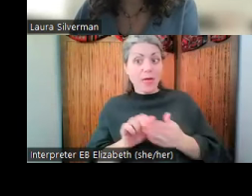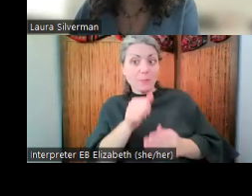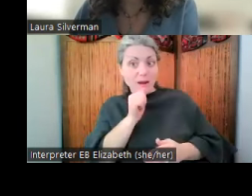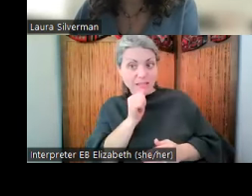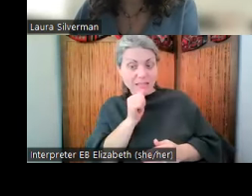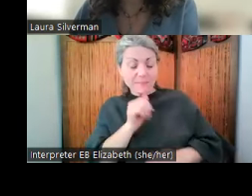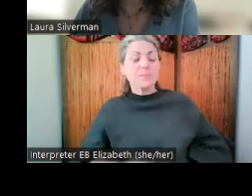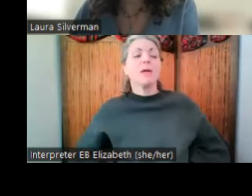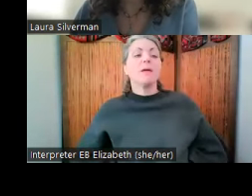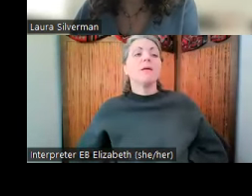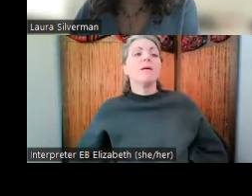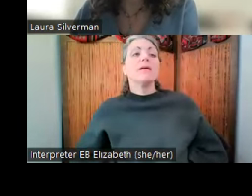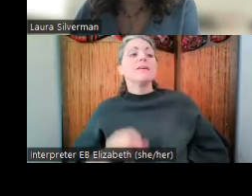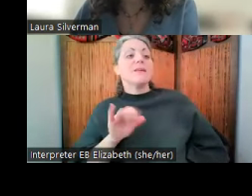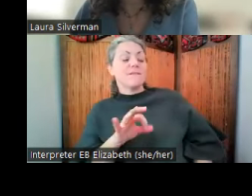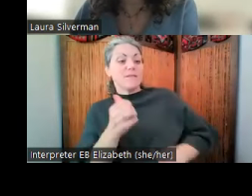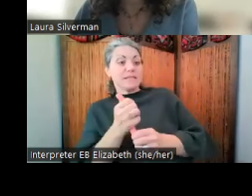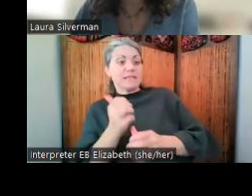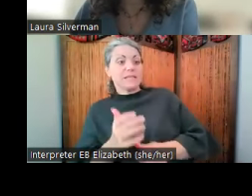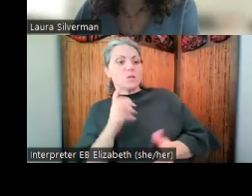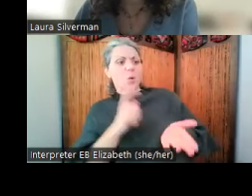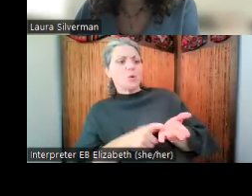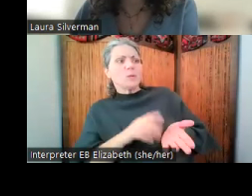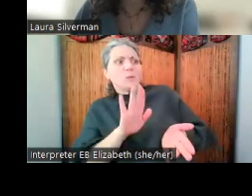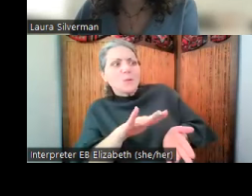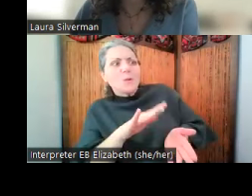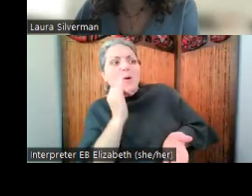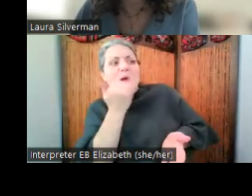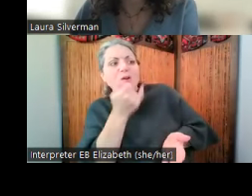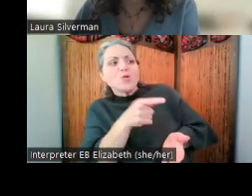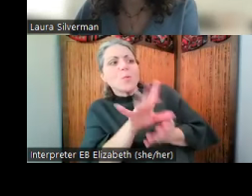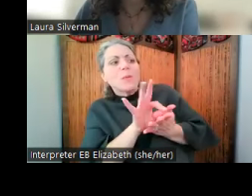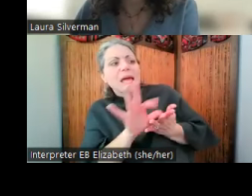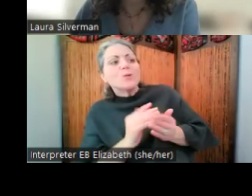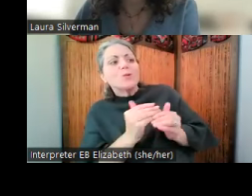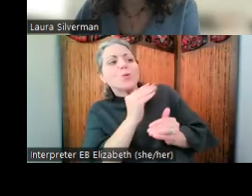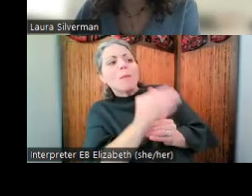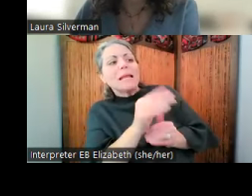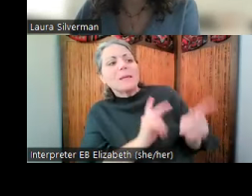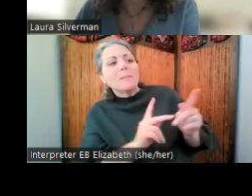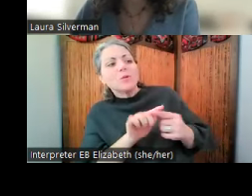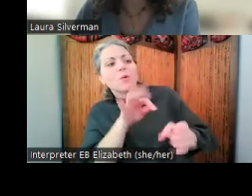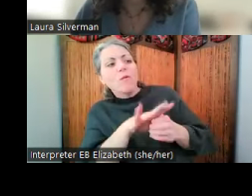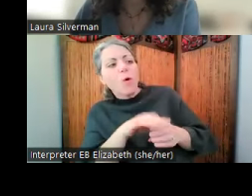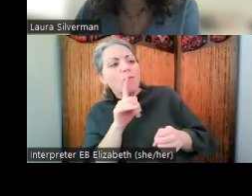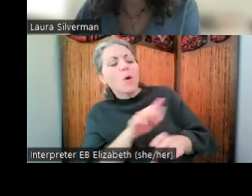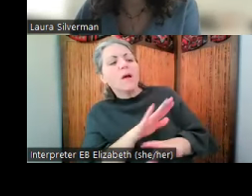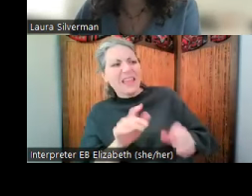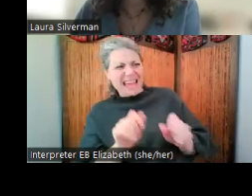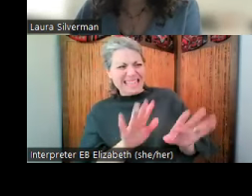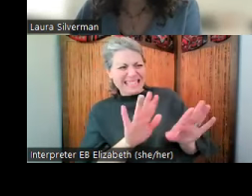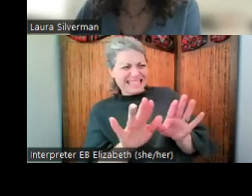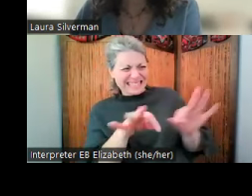errors like endorsing too many candidates in a particular race, they can review the directions with the